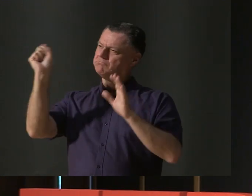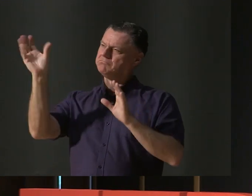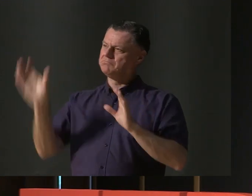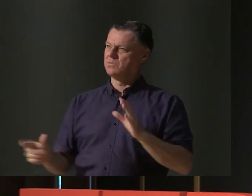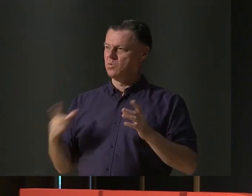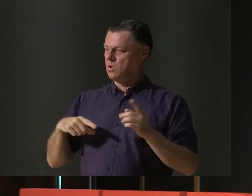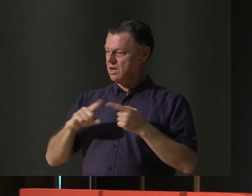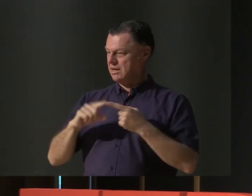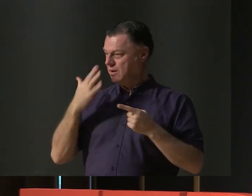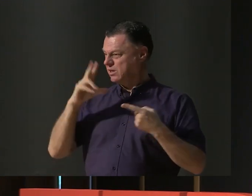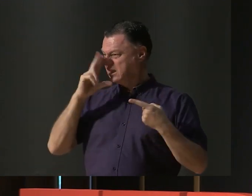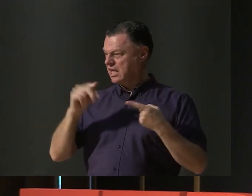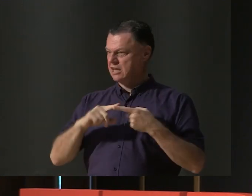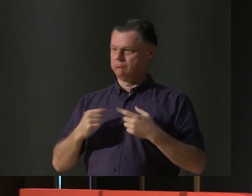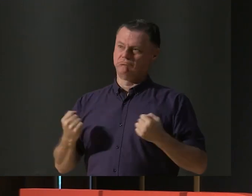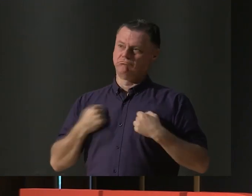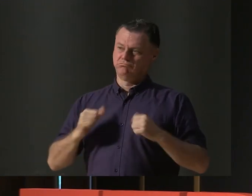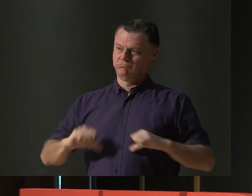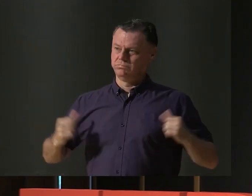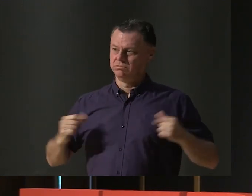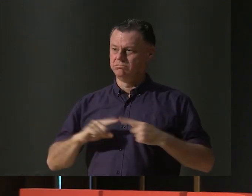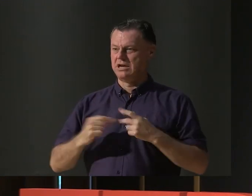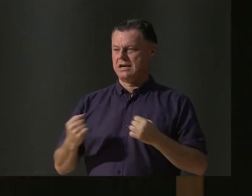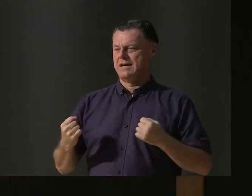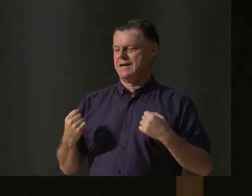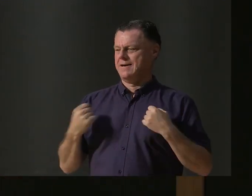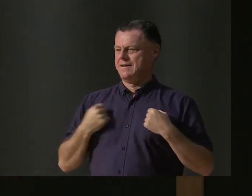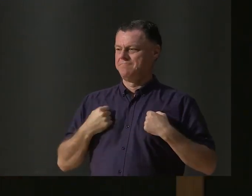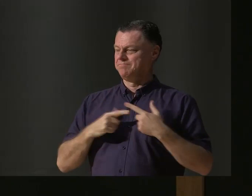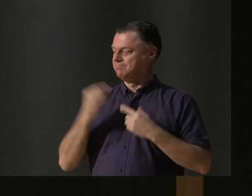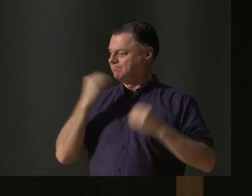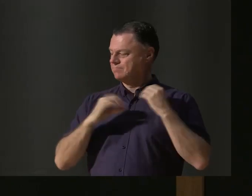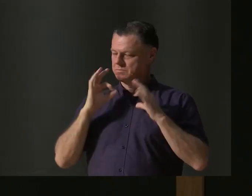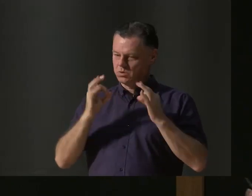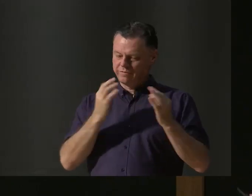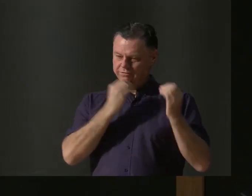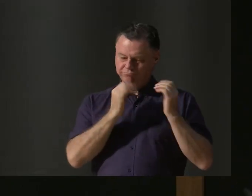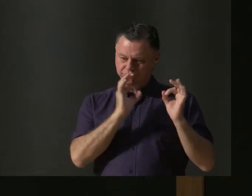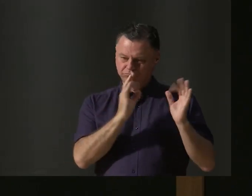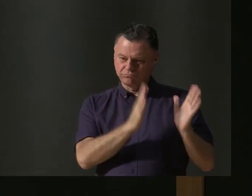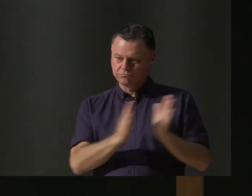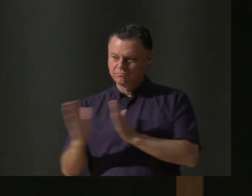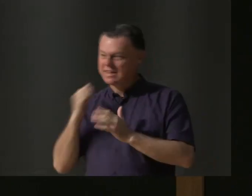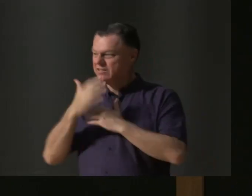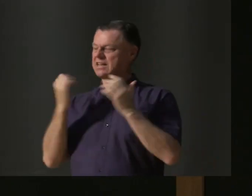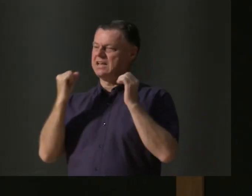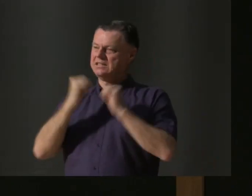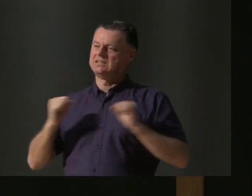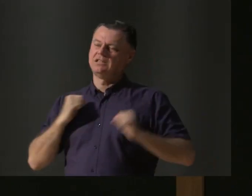He's young, he's fit, he's healthy, he eats a very balanced diet, and he exercises almost every